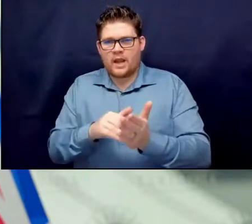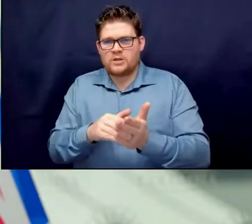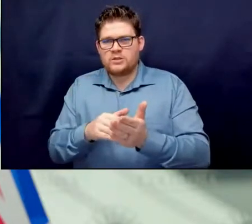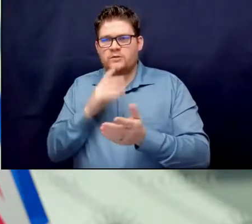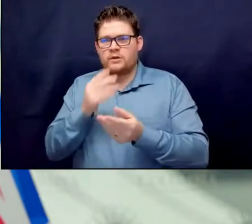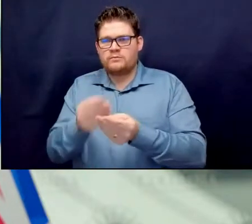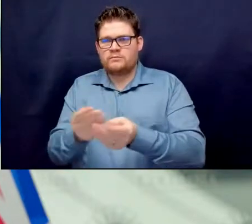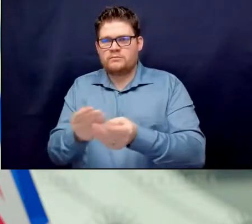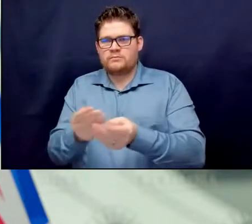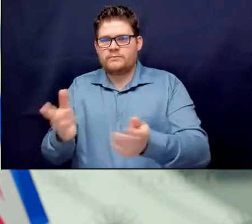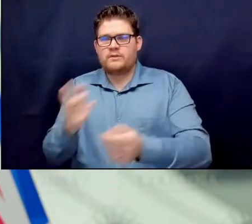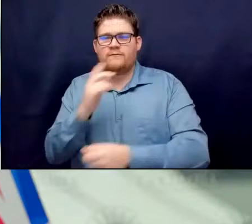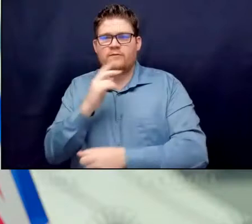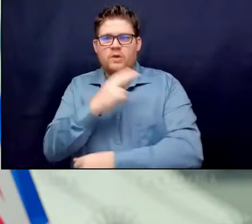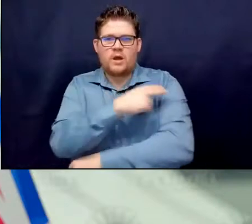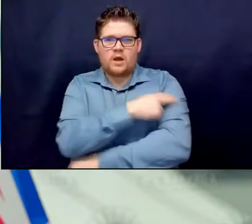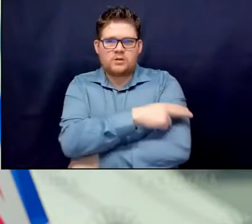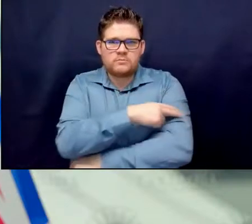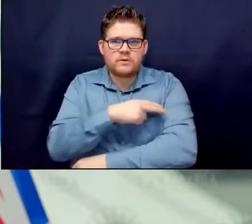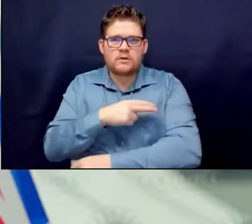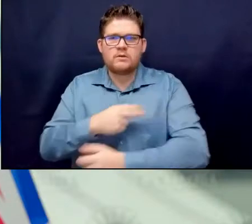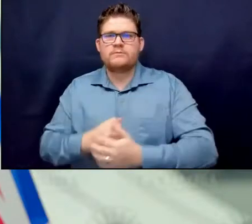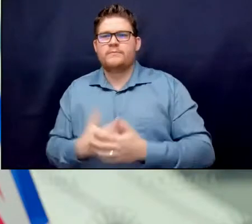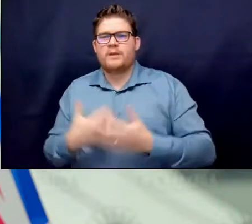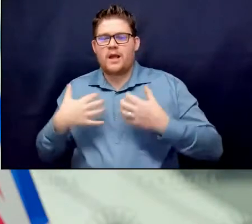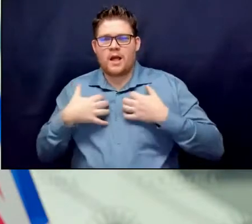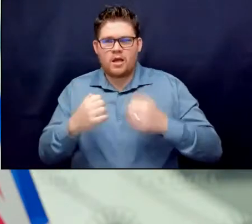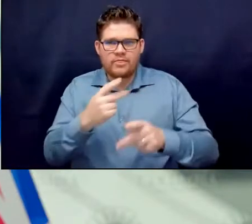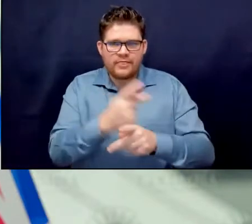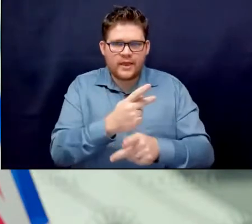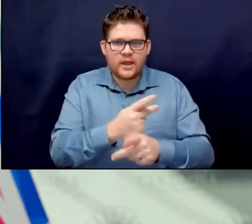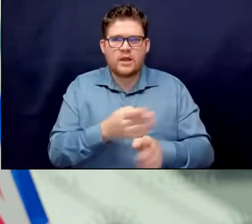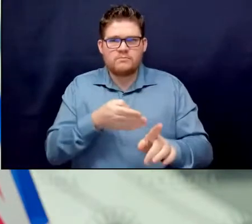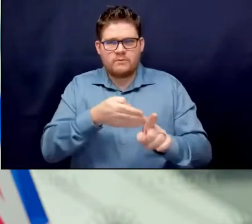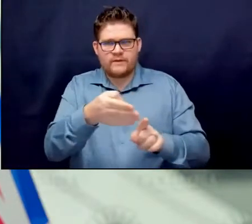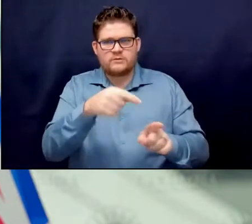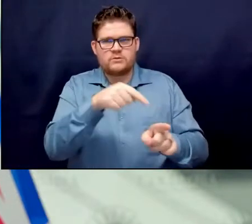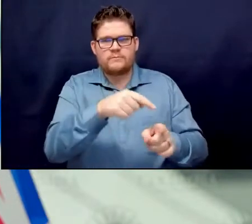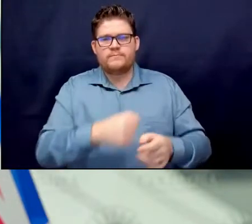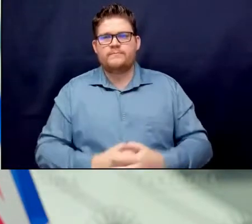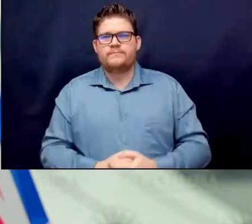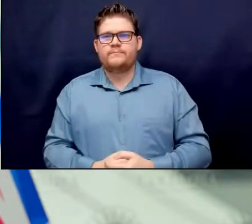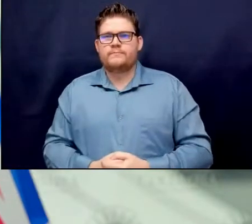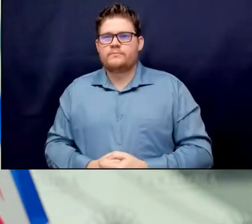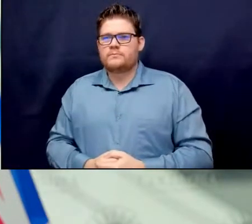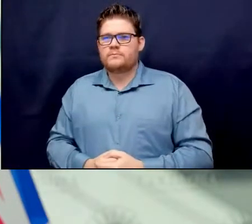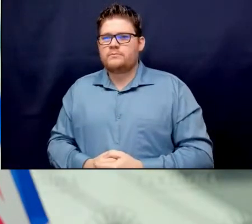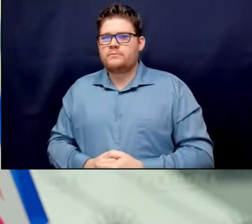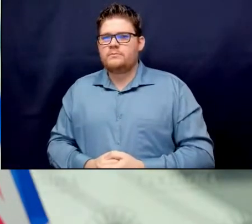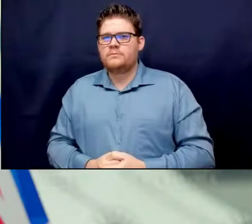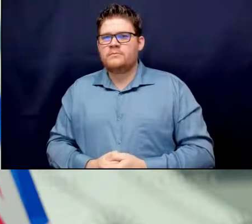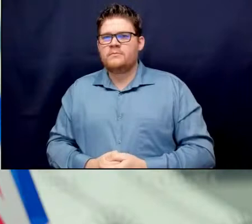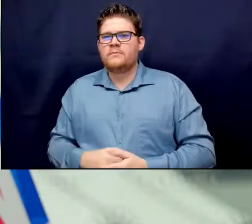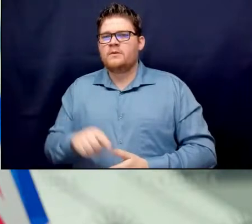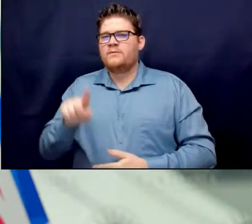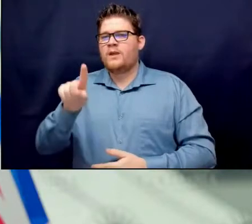the acute healthcare facilities for healthcare workers. More will be repackaged and distributed to testing